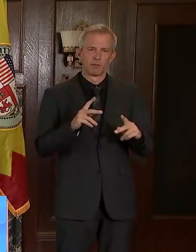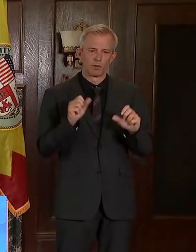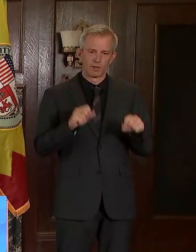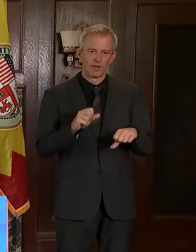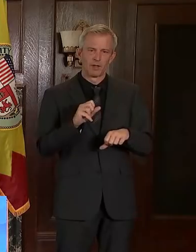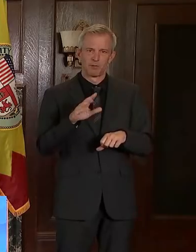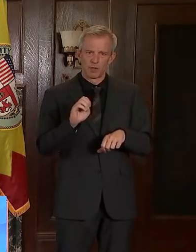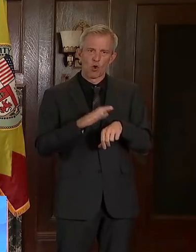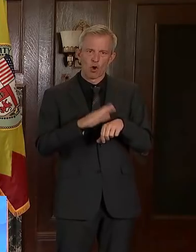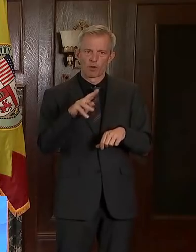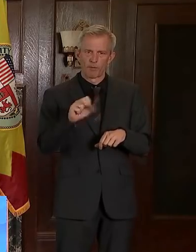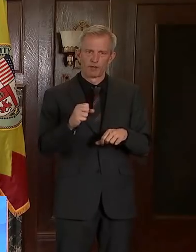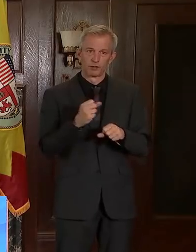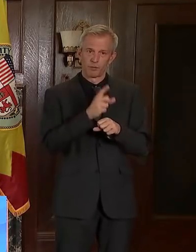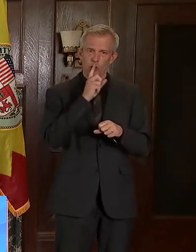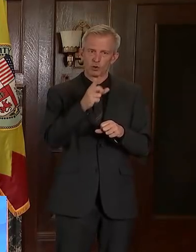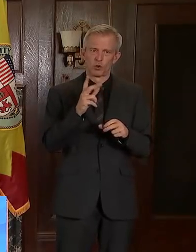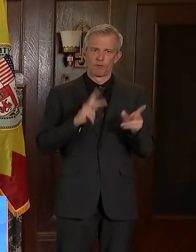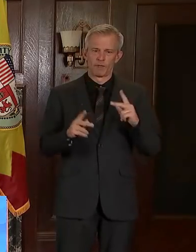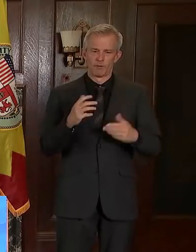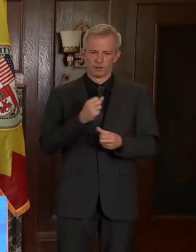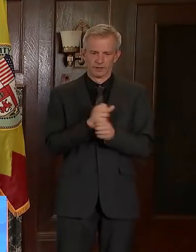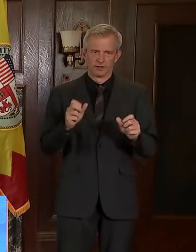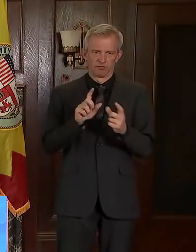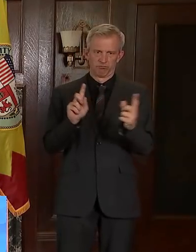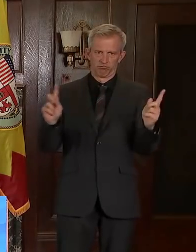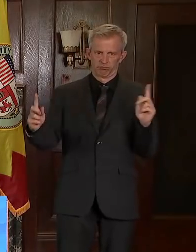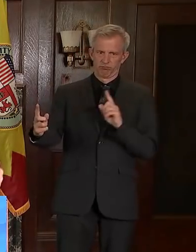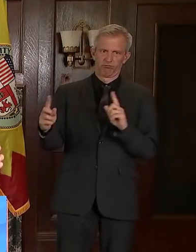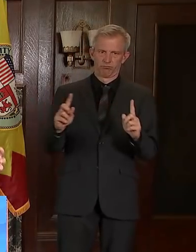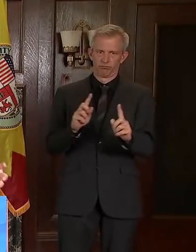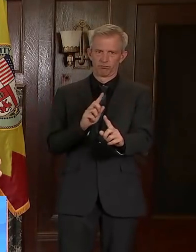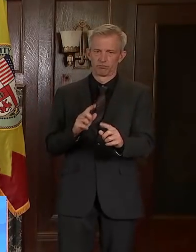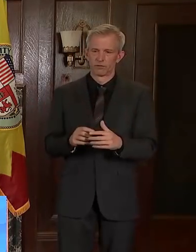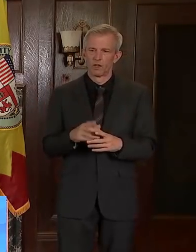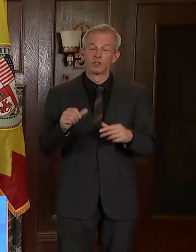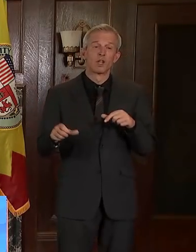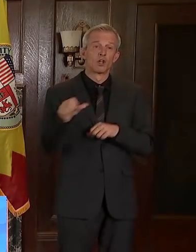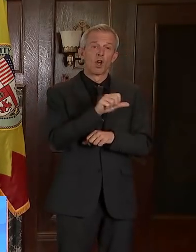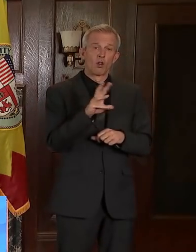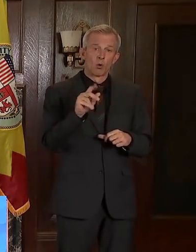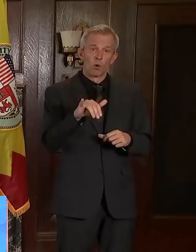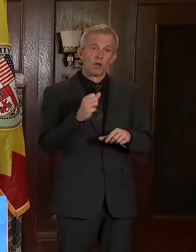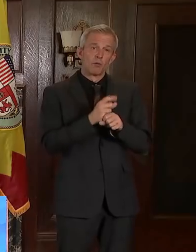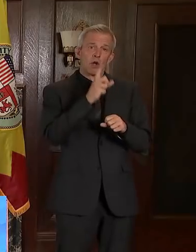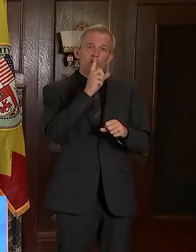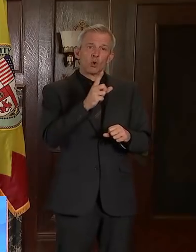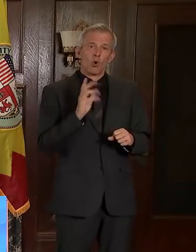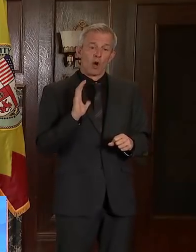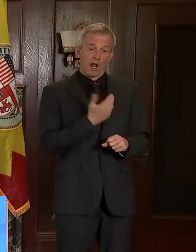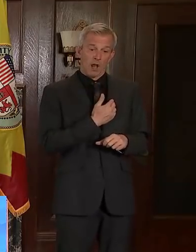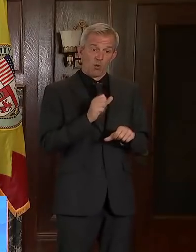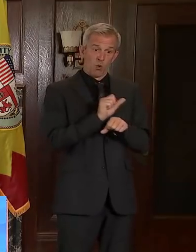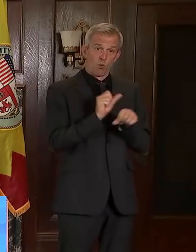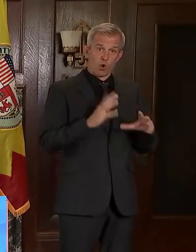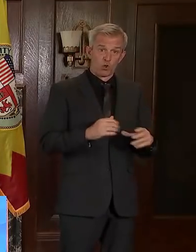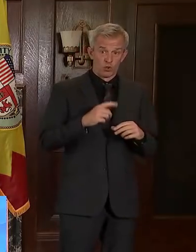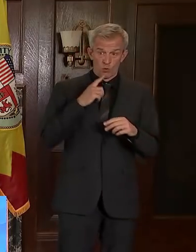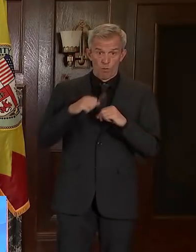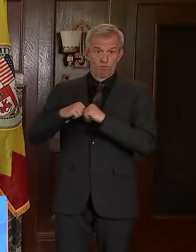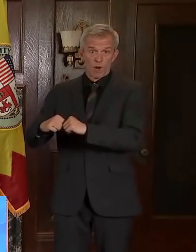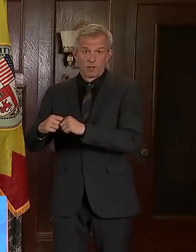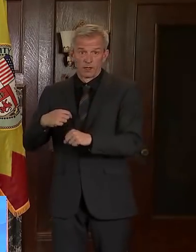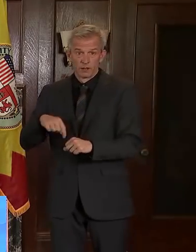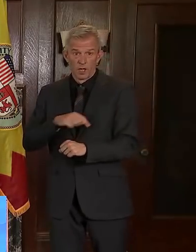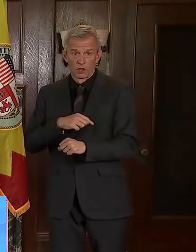distancing. It's another step in how we intend to keep our essential workers who are protecting us protected as